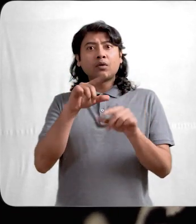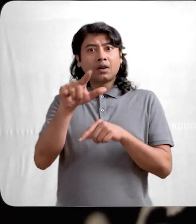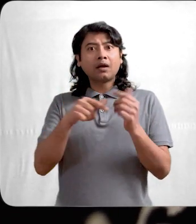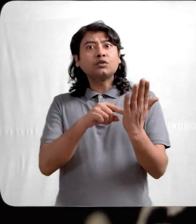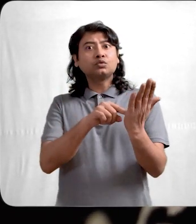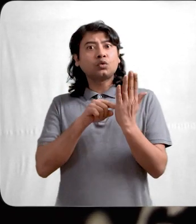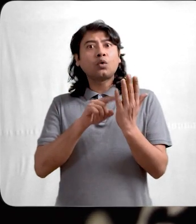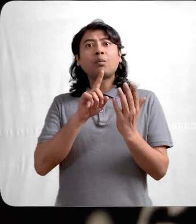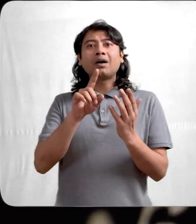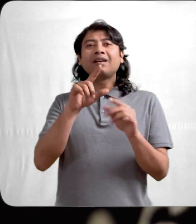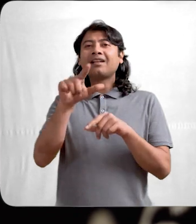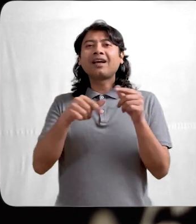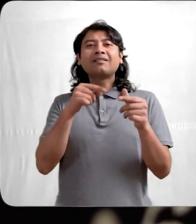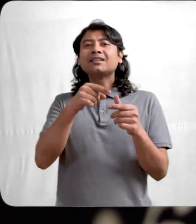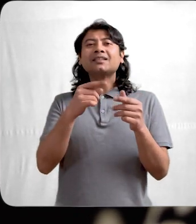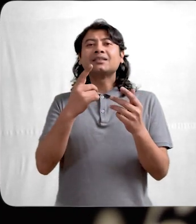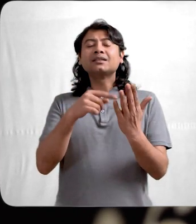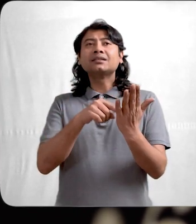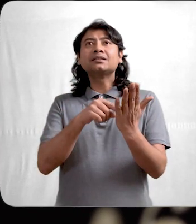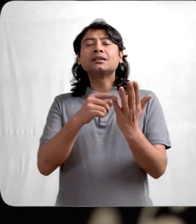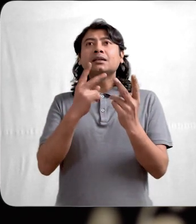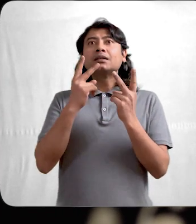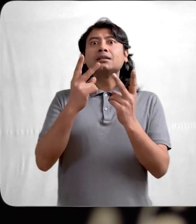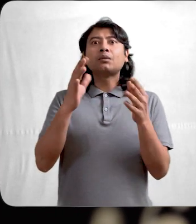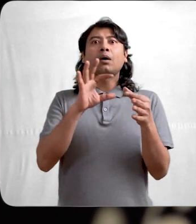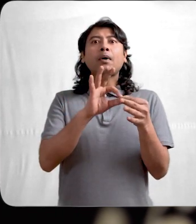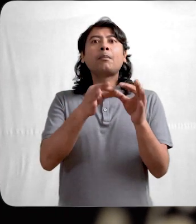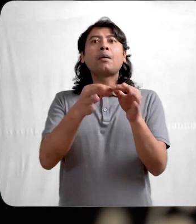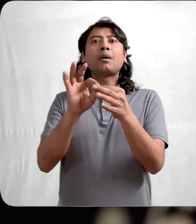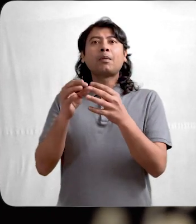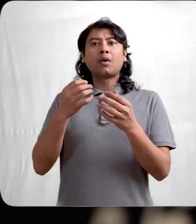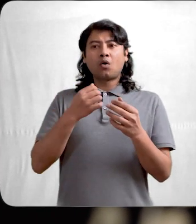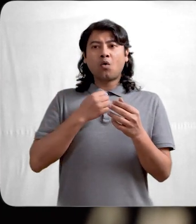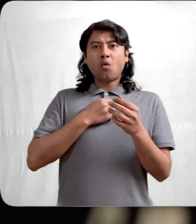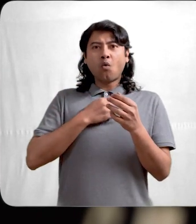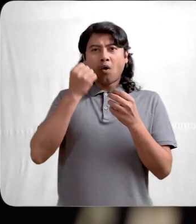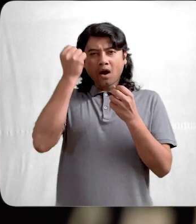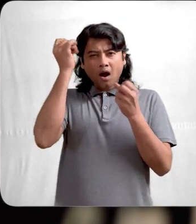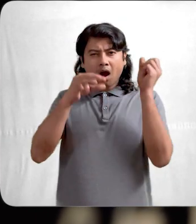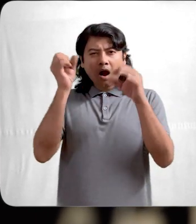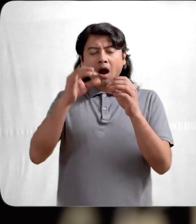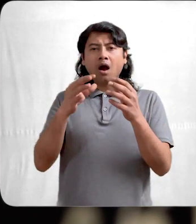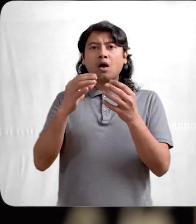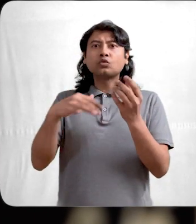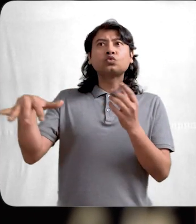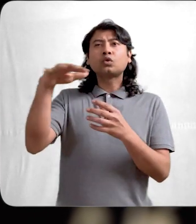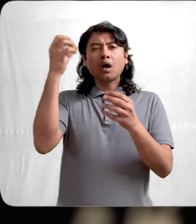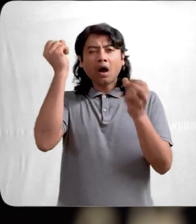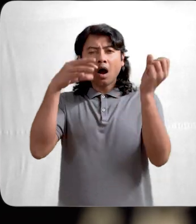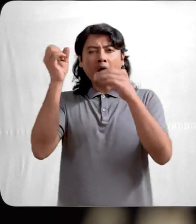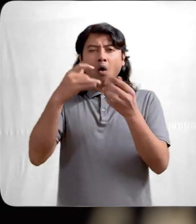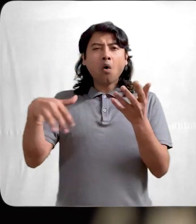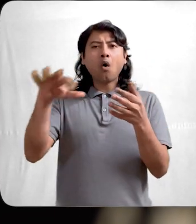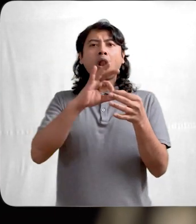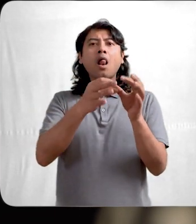language, and the way the language becomes a kind of web which holds the individual memory as well as the society or culture's